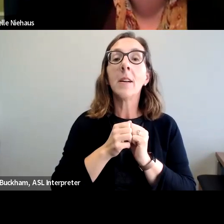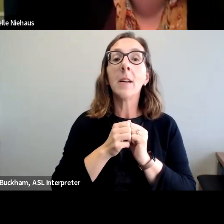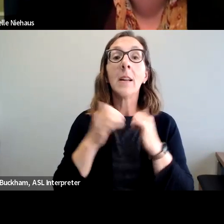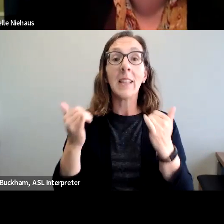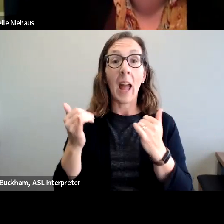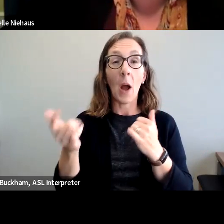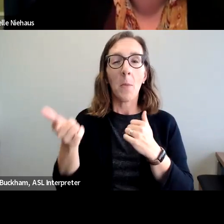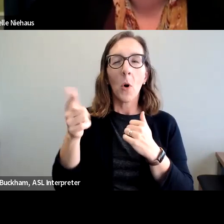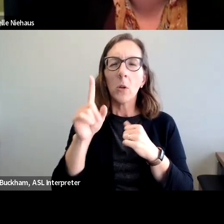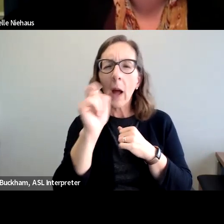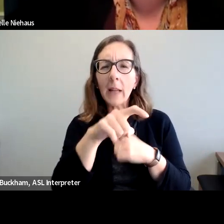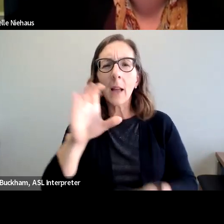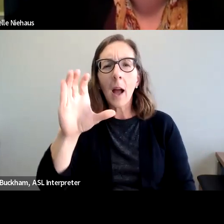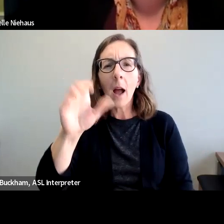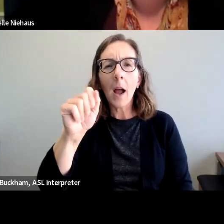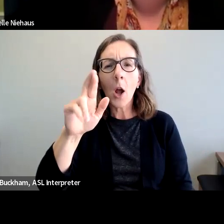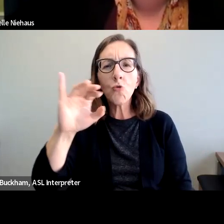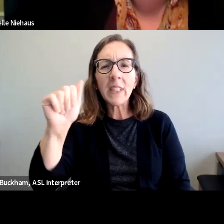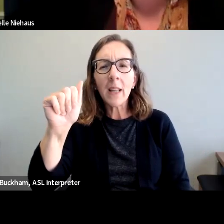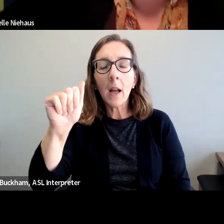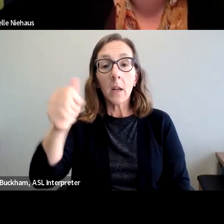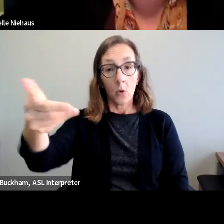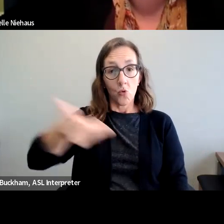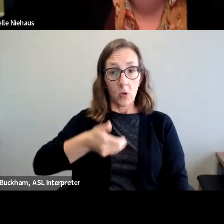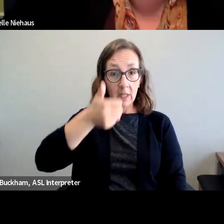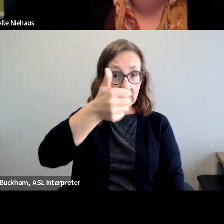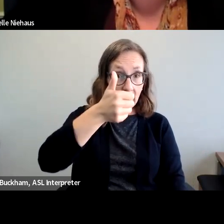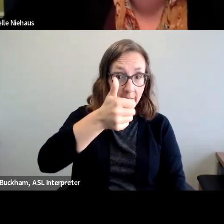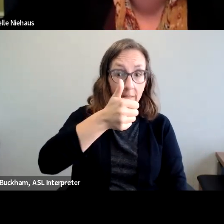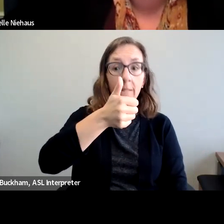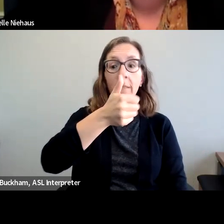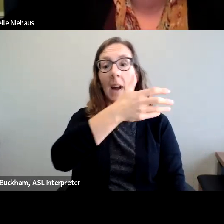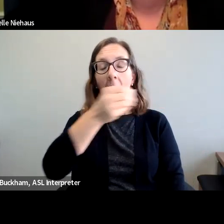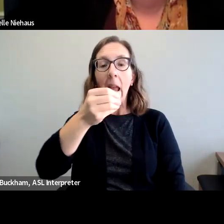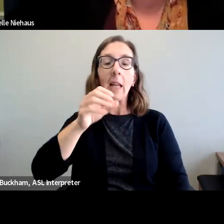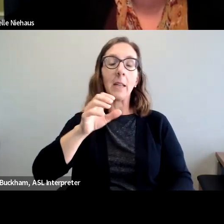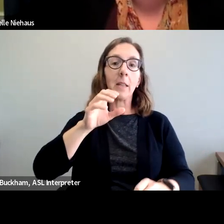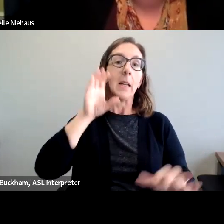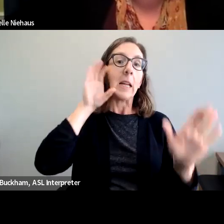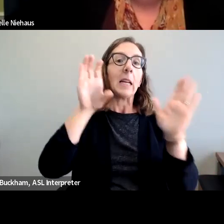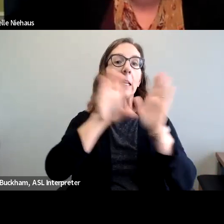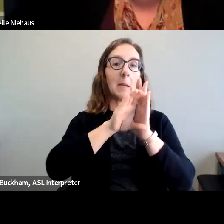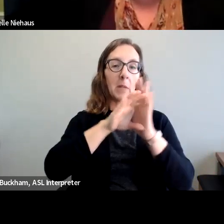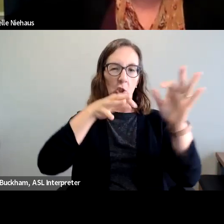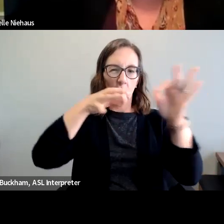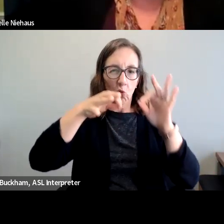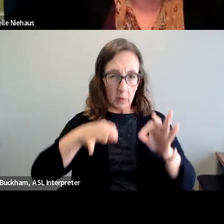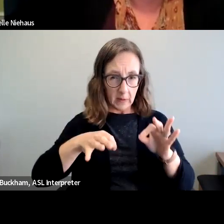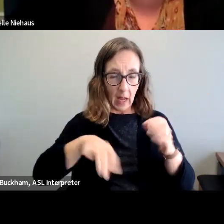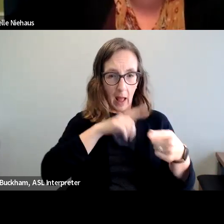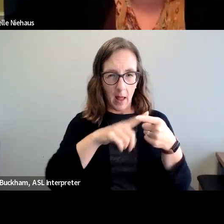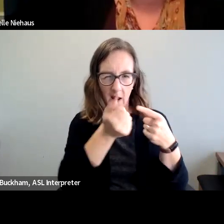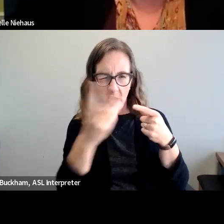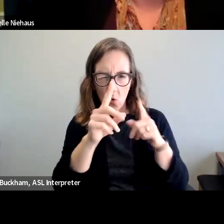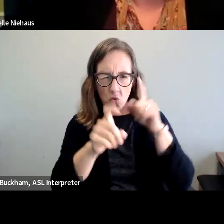Carissa next to introduce herself and to give an image description. And then I have a few questions for you